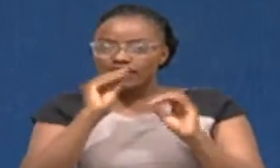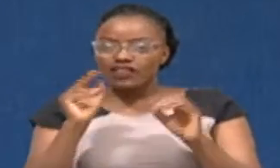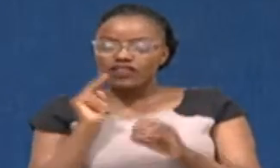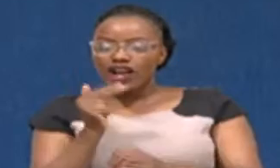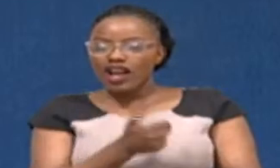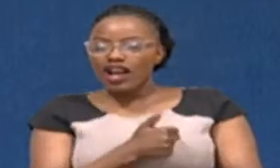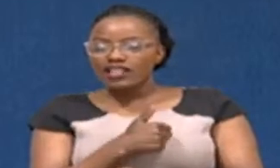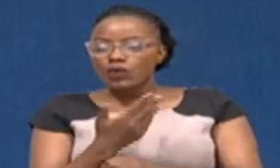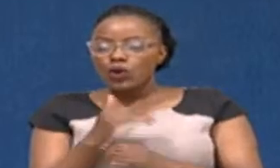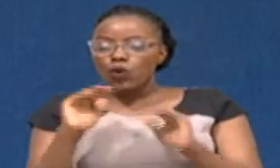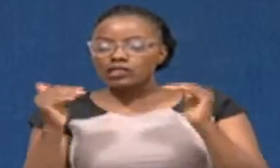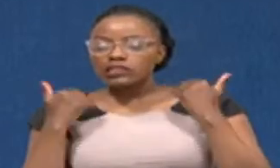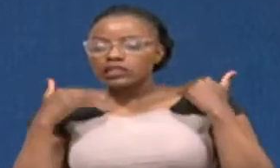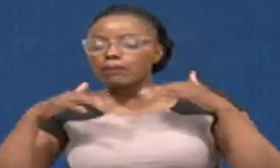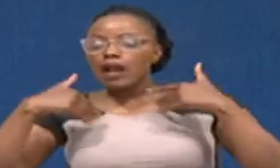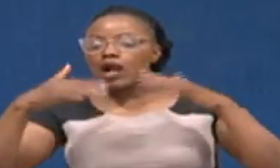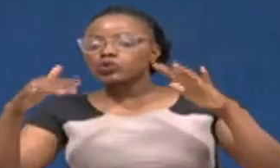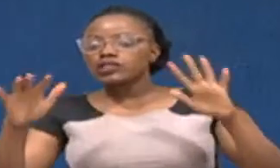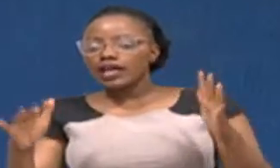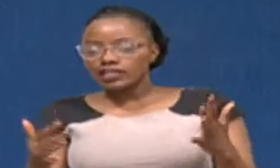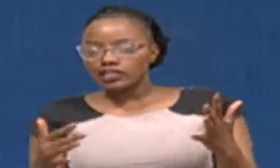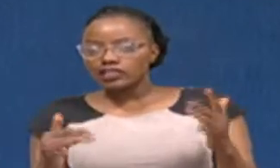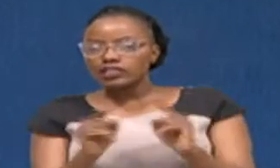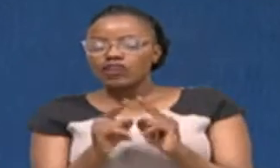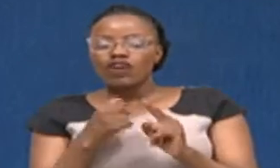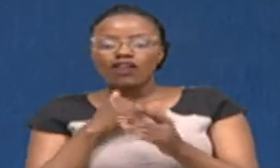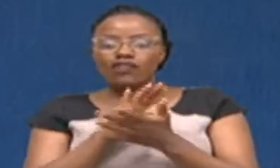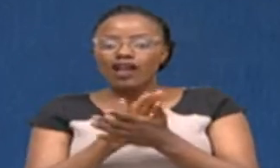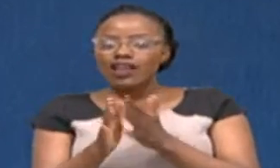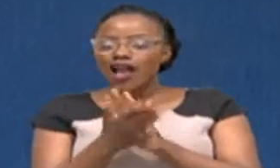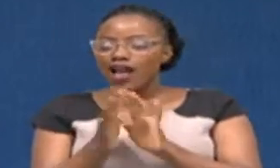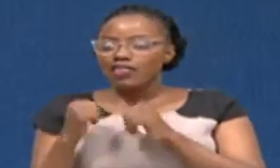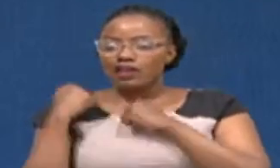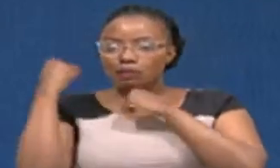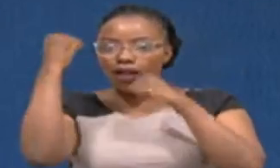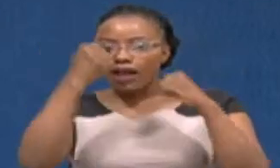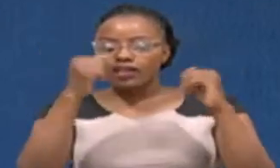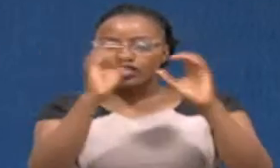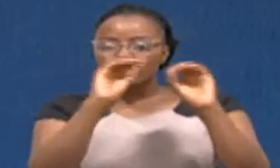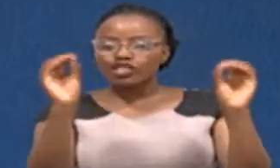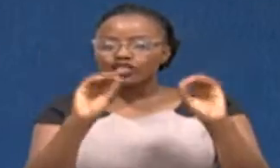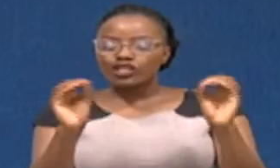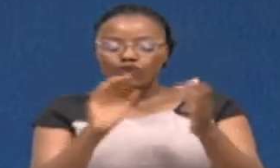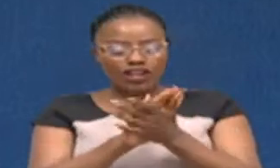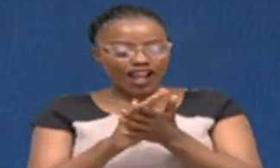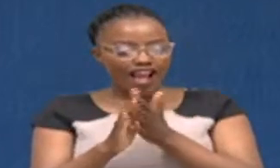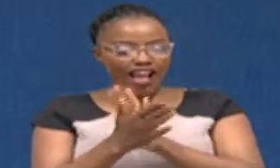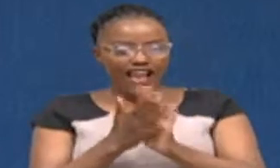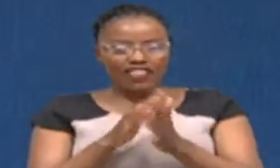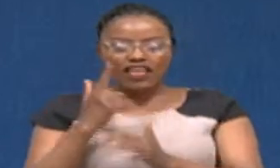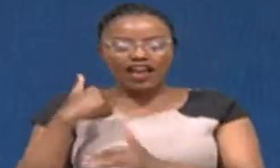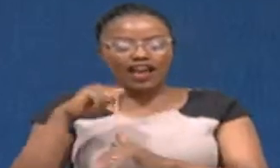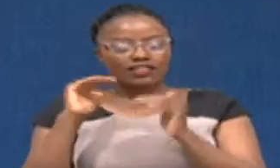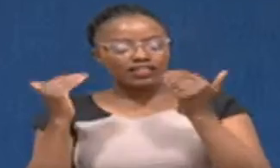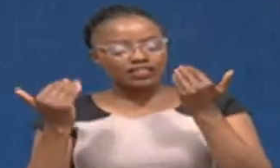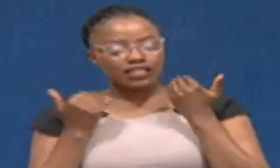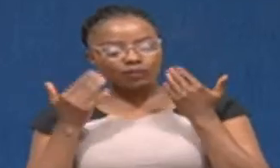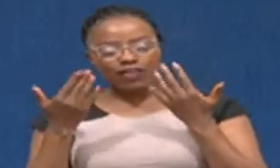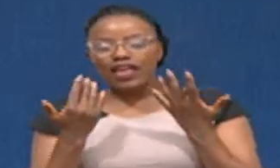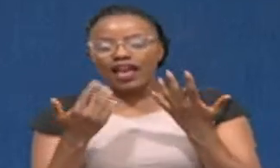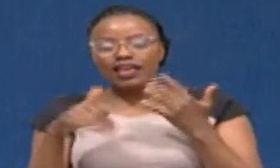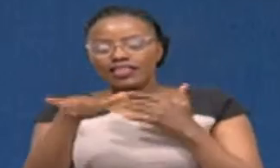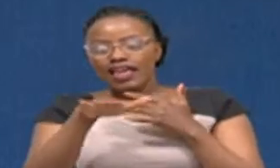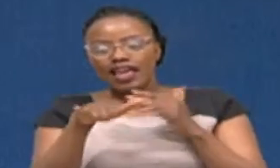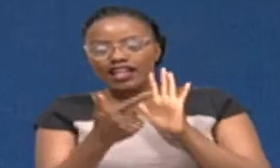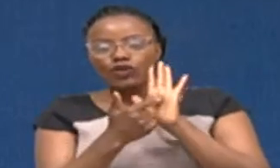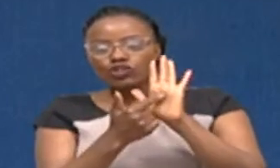were sleeping outside. We had nothing to cover ourselves on. we slept in the shades in the